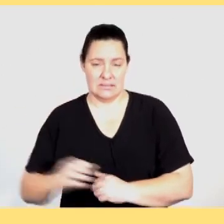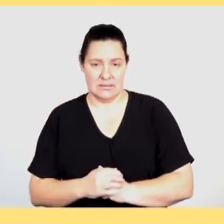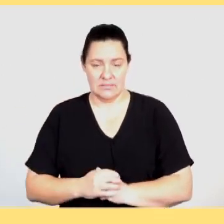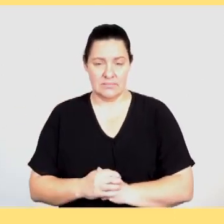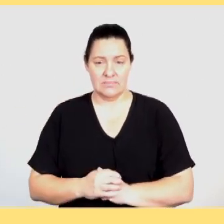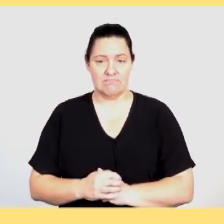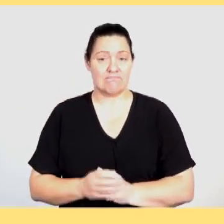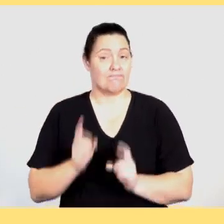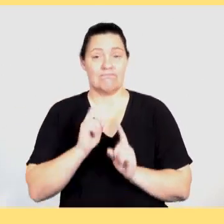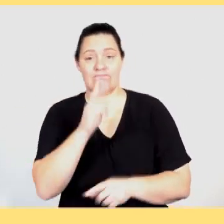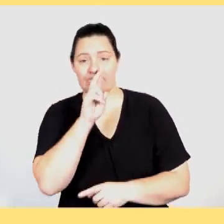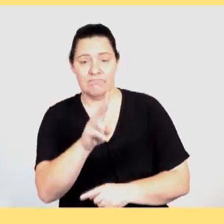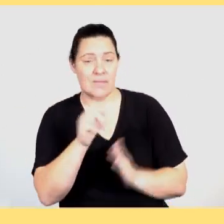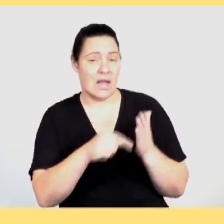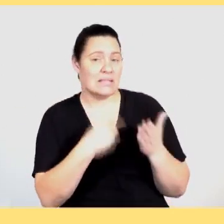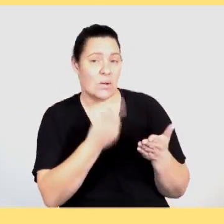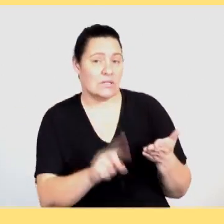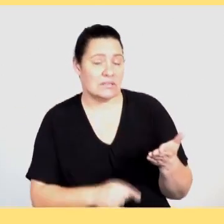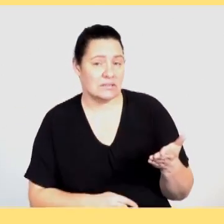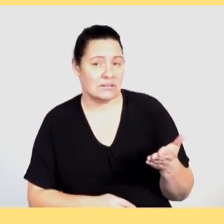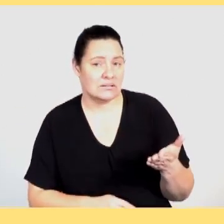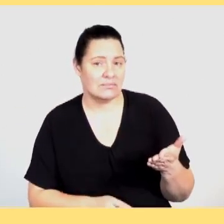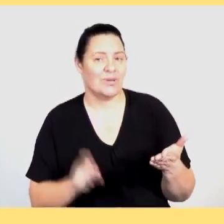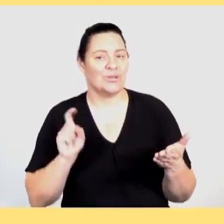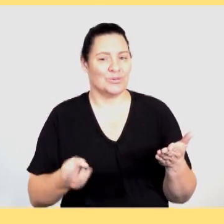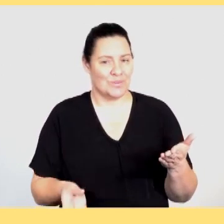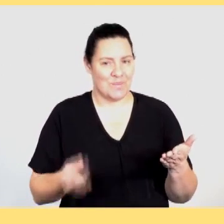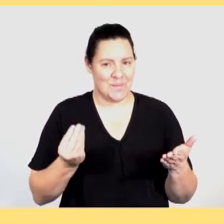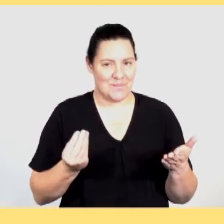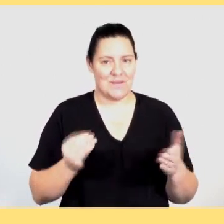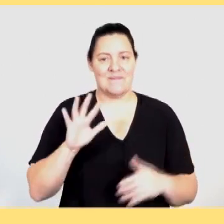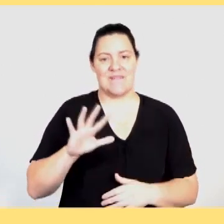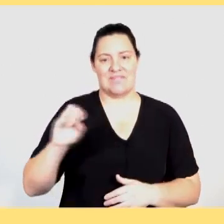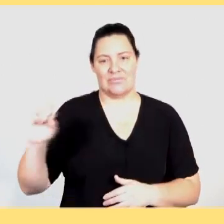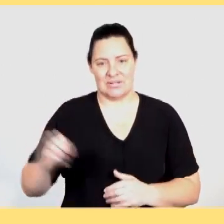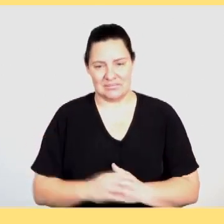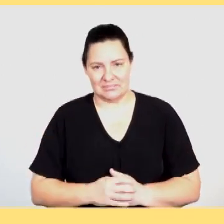by 1,000. Tell me how much do you see on your calculator. You should get an amount,